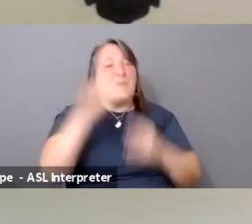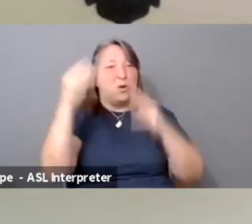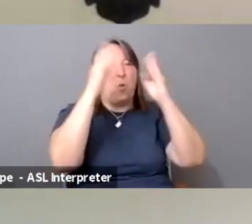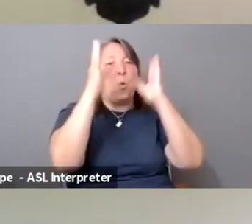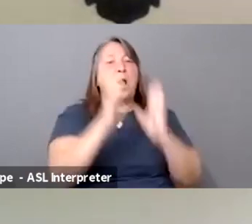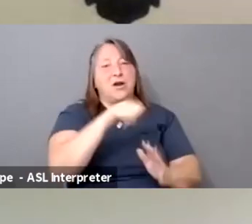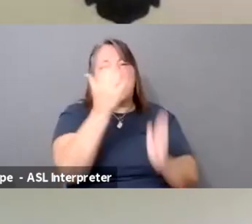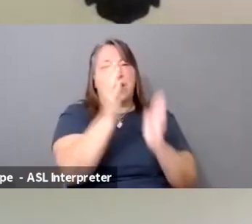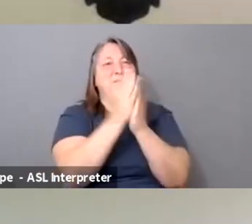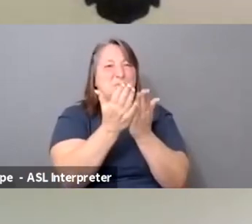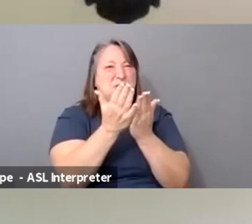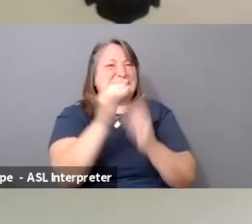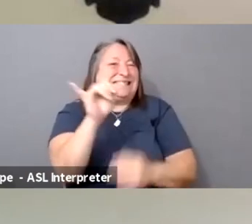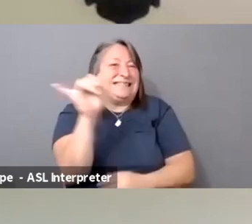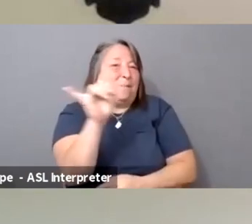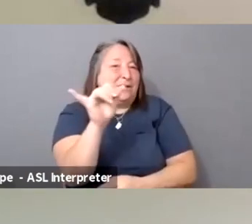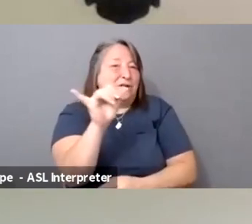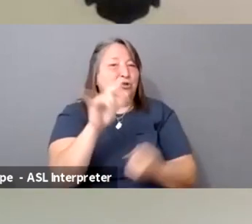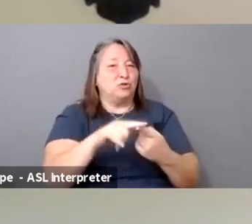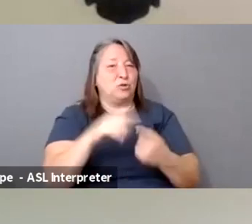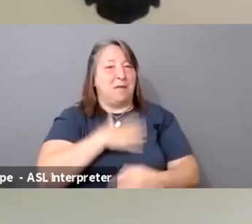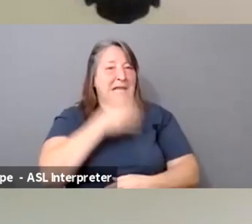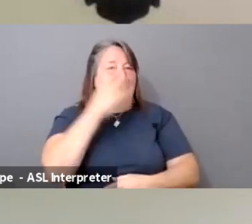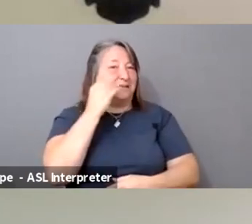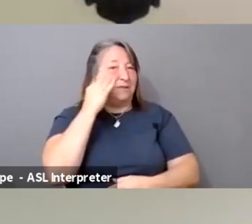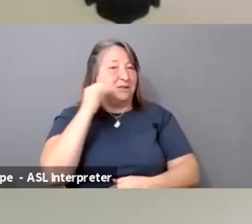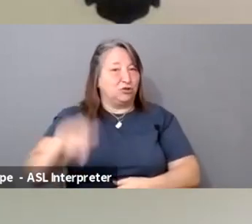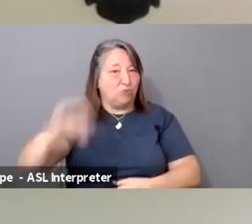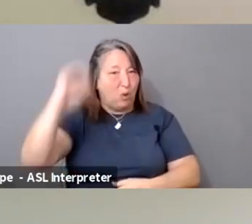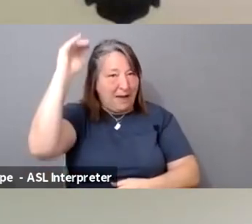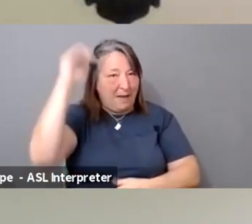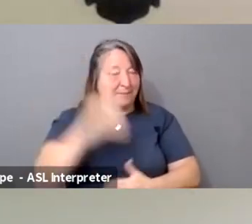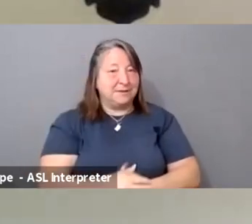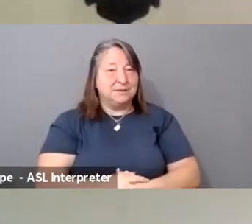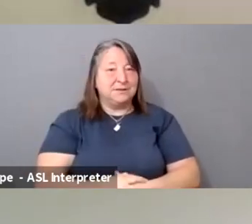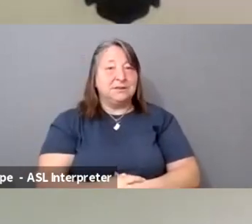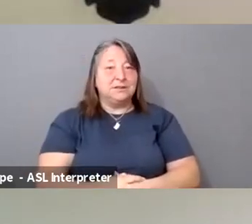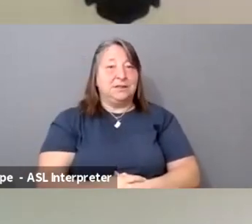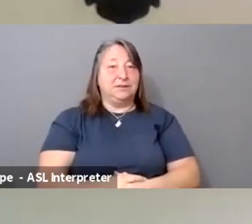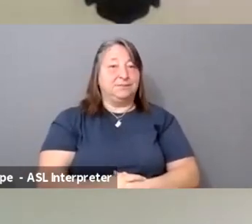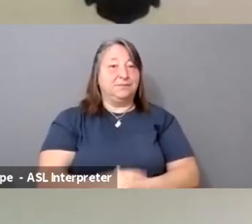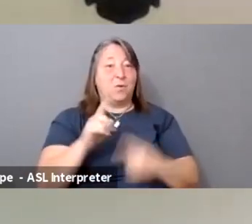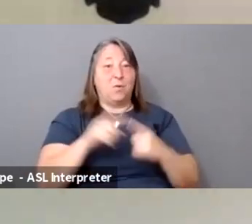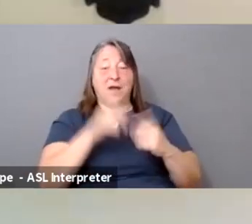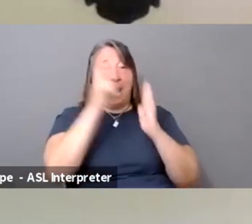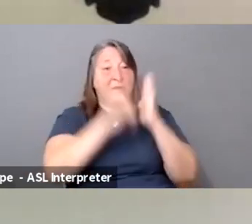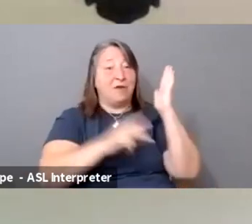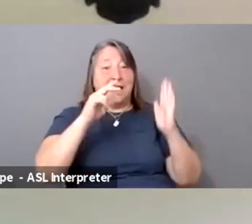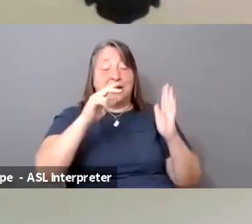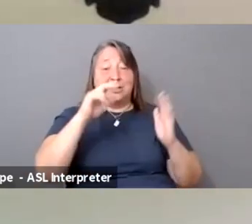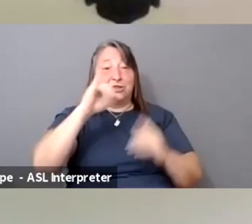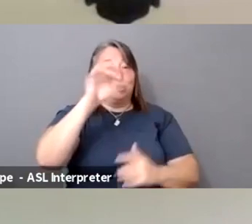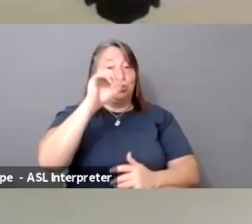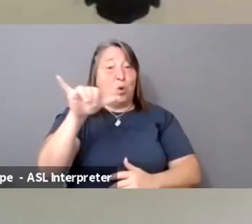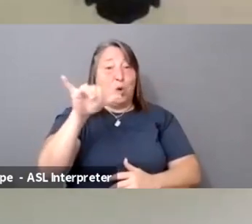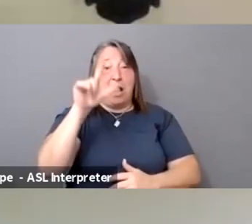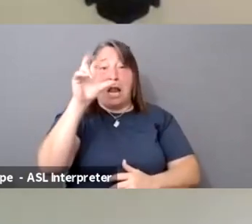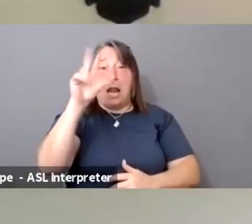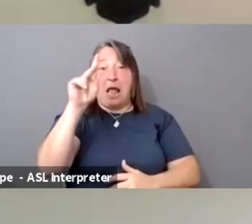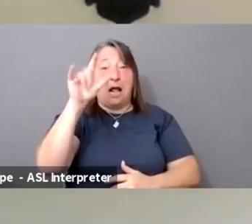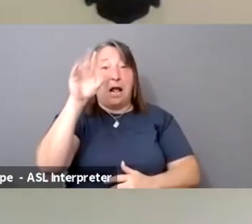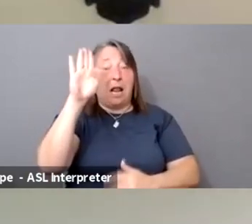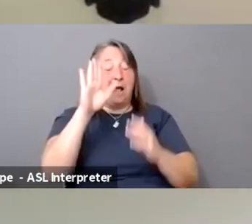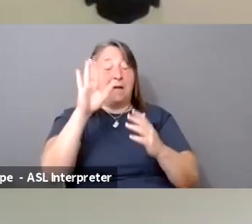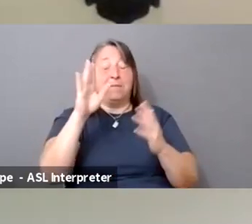the closest to my experience growing up. Then when I read Joy Luck Club, it blew my mind. But